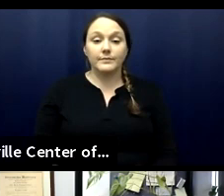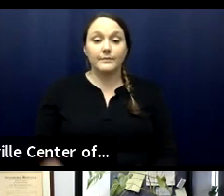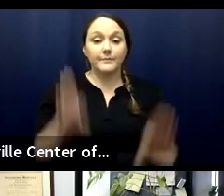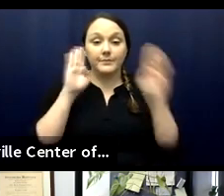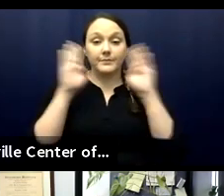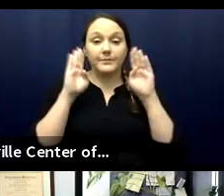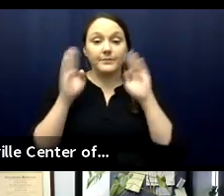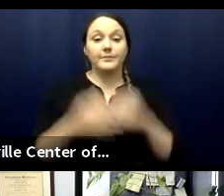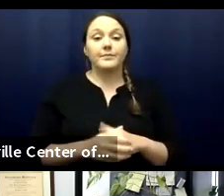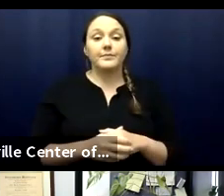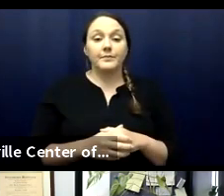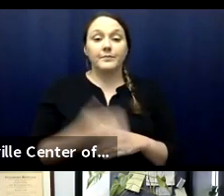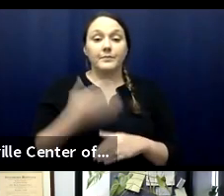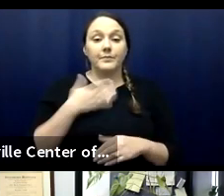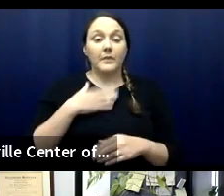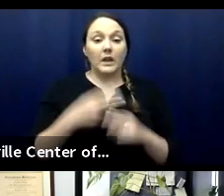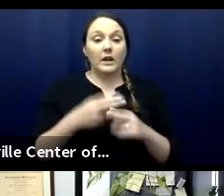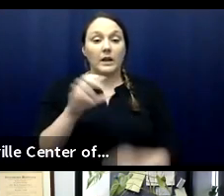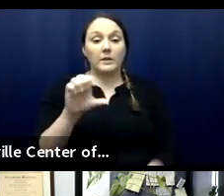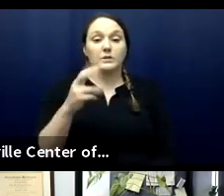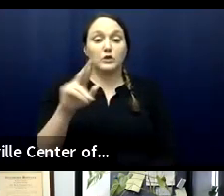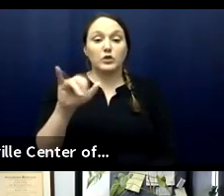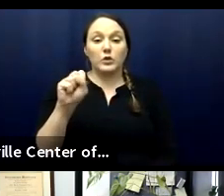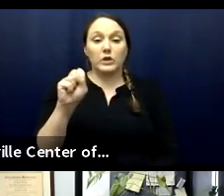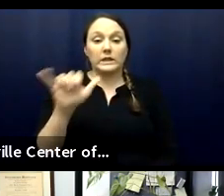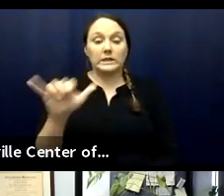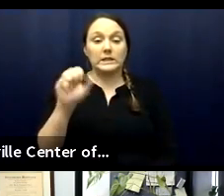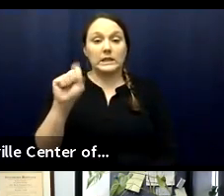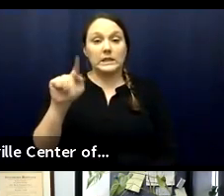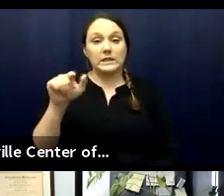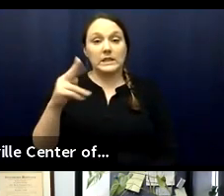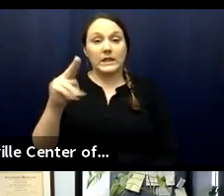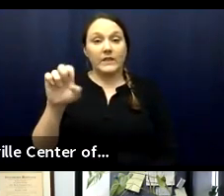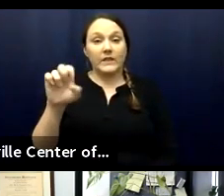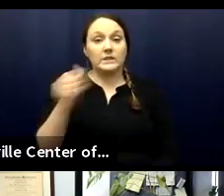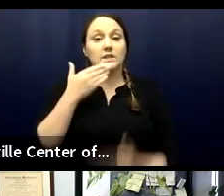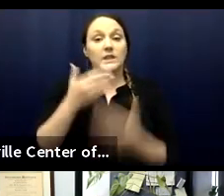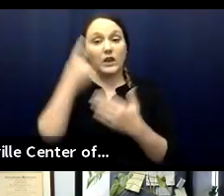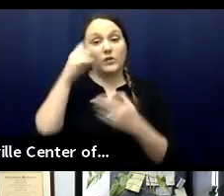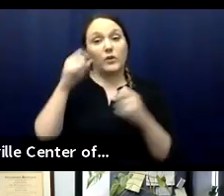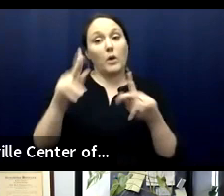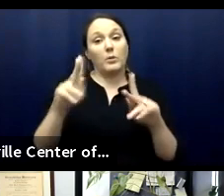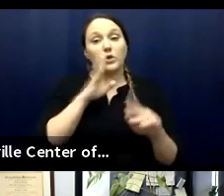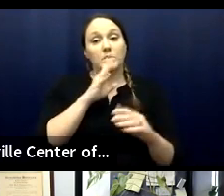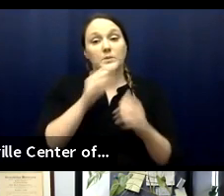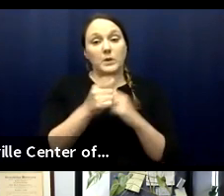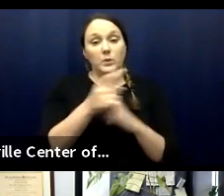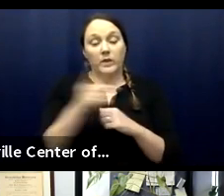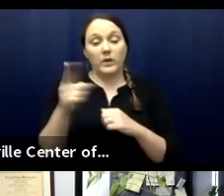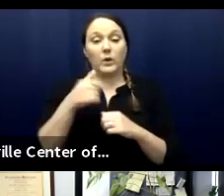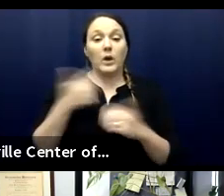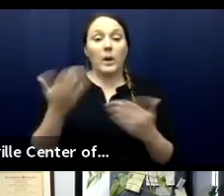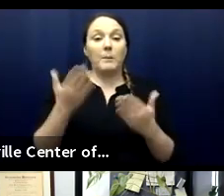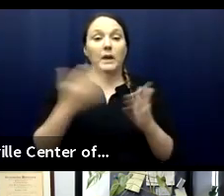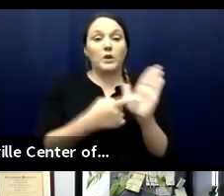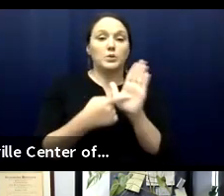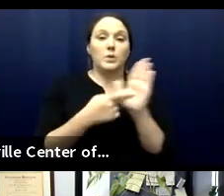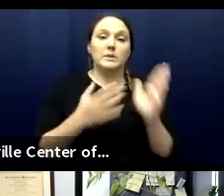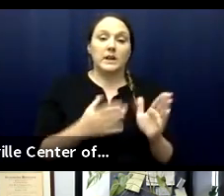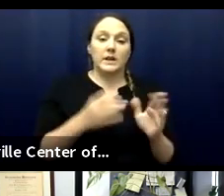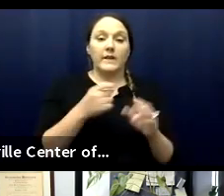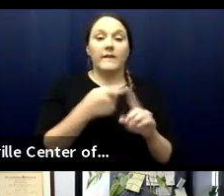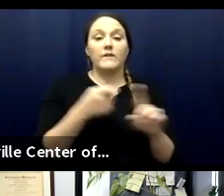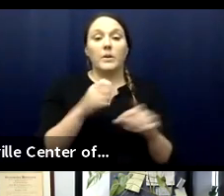Hi, my name is Chrissy Stevens. Thank you for this opportunity to speak to you all. I'm here as a representative of the